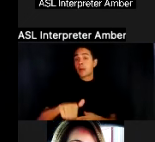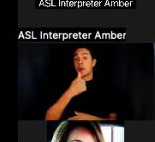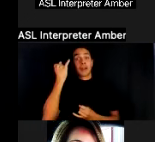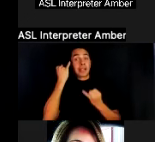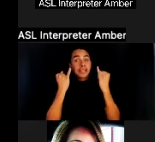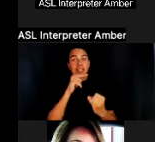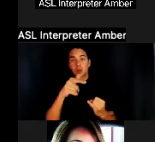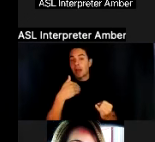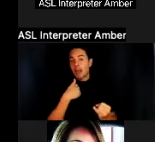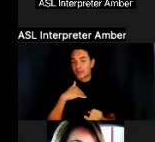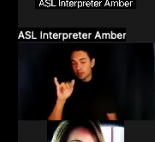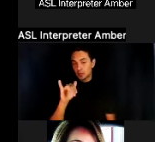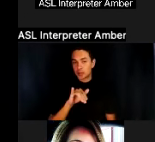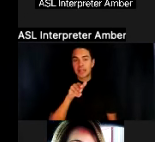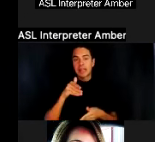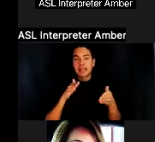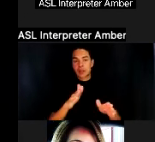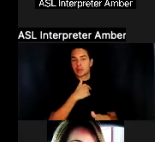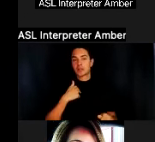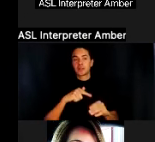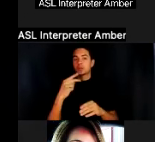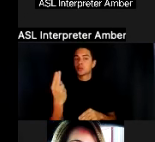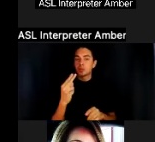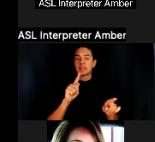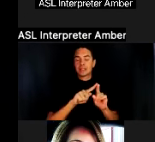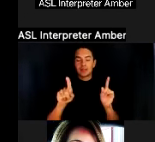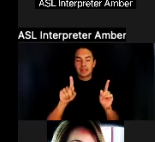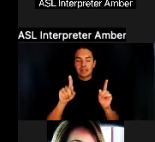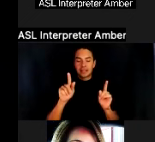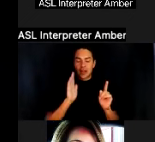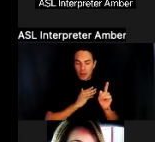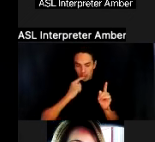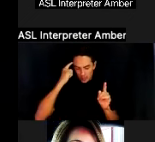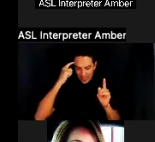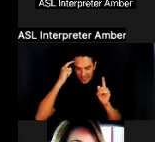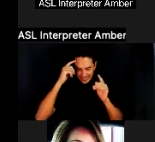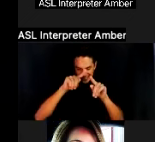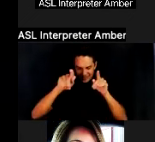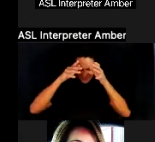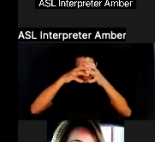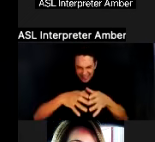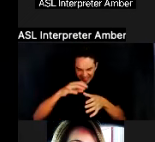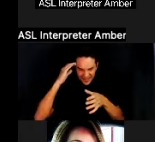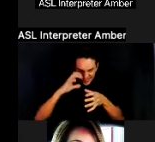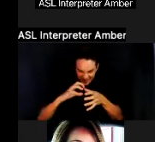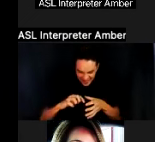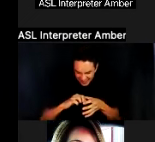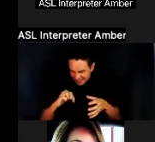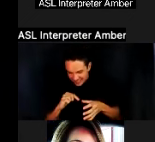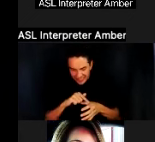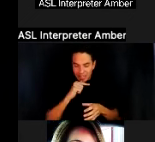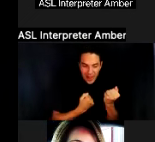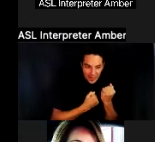all have too, right? So it allows us to use a different side of our brain in terms of social change advocacy, not just thinking,